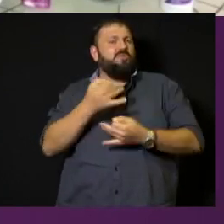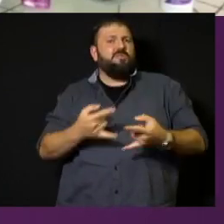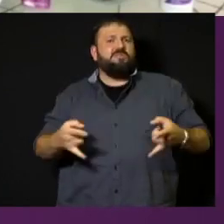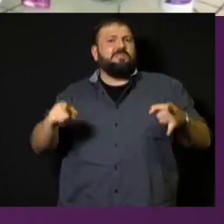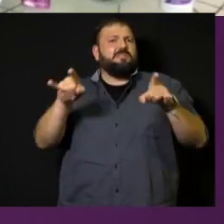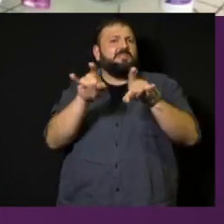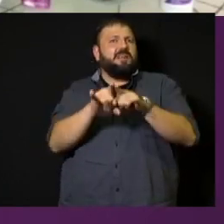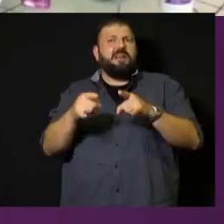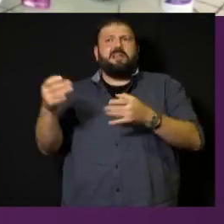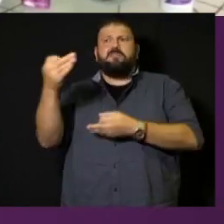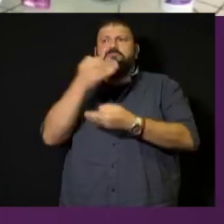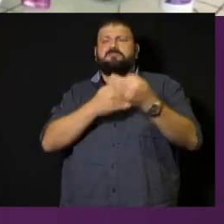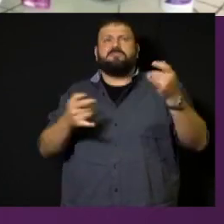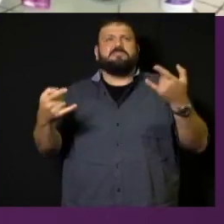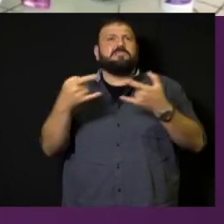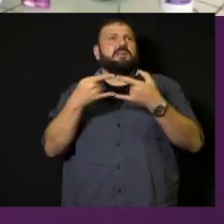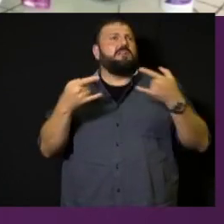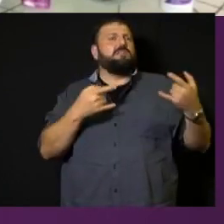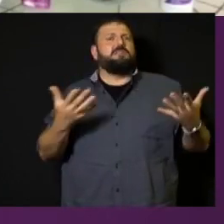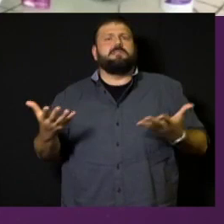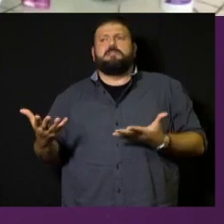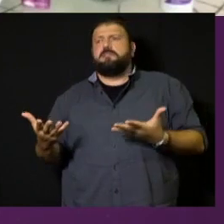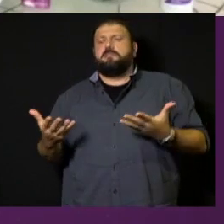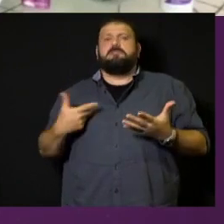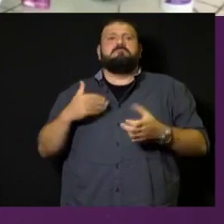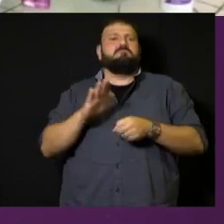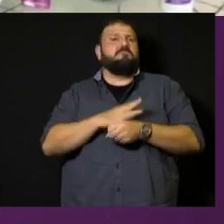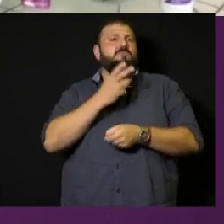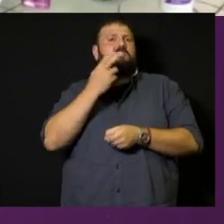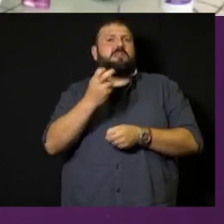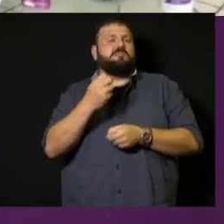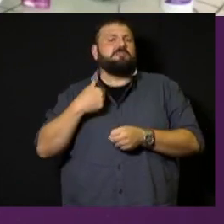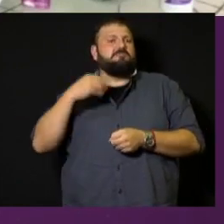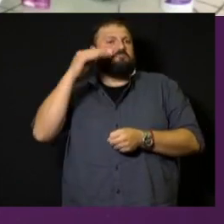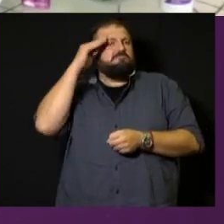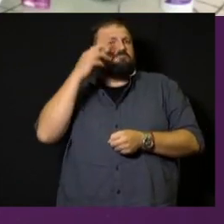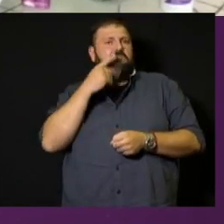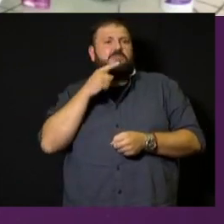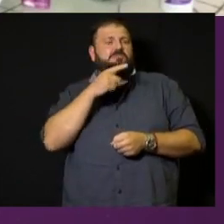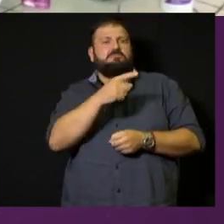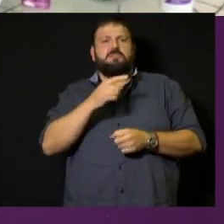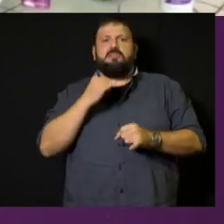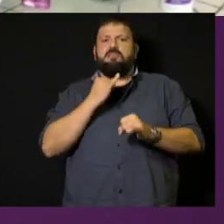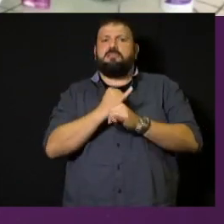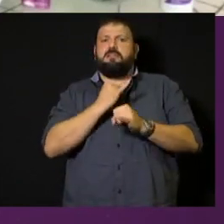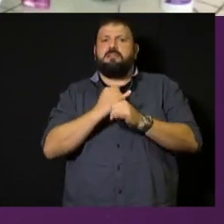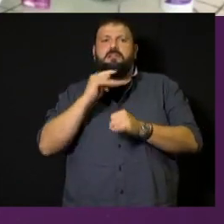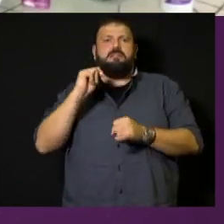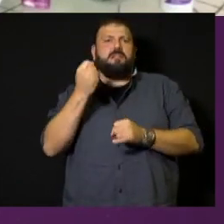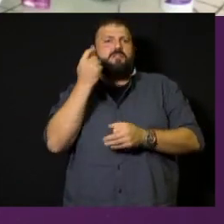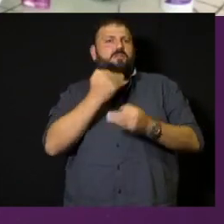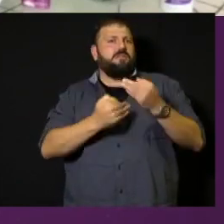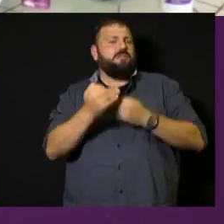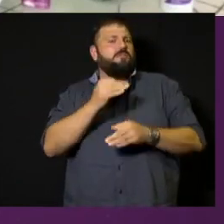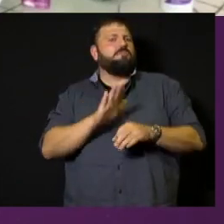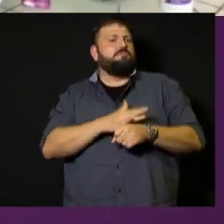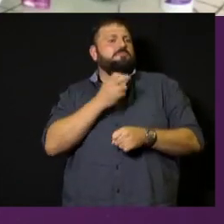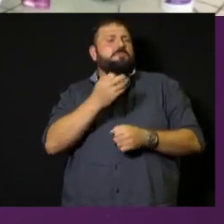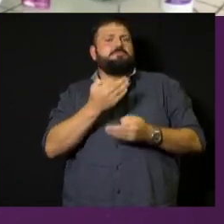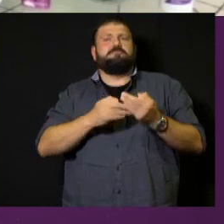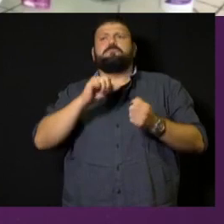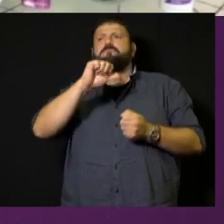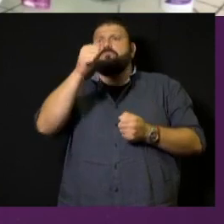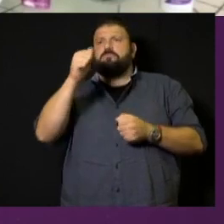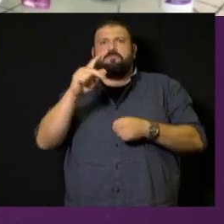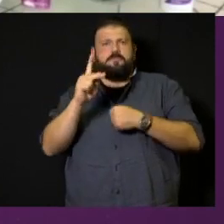automatically the whole thing, the only thing we had at hand was online. We started to sell in other countries. We found a